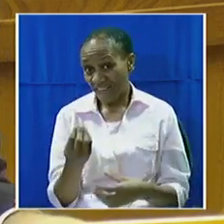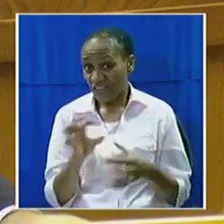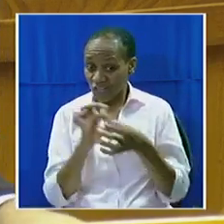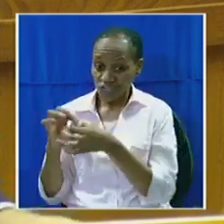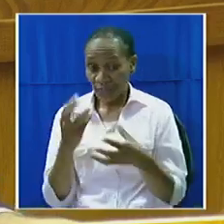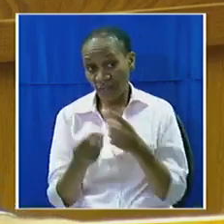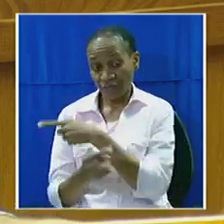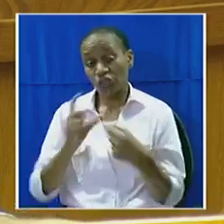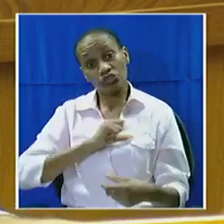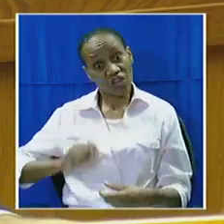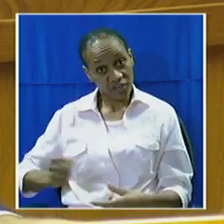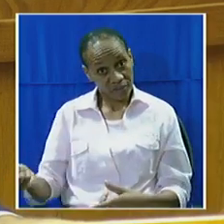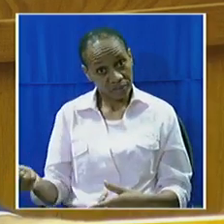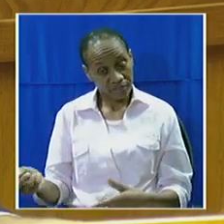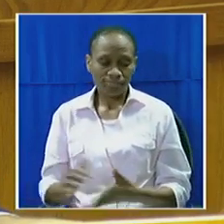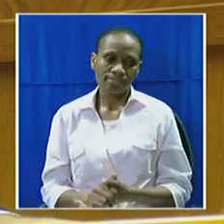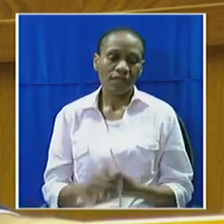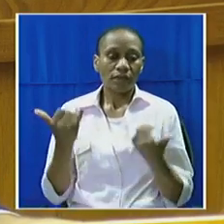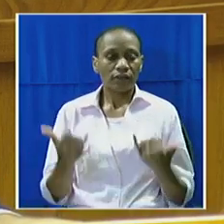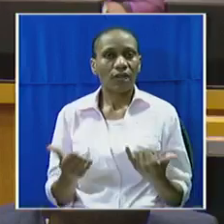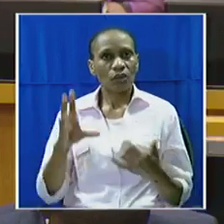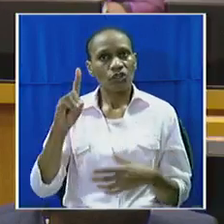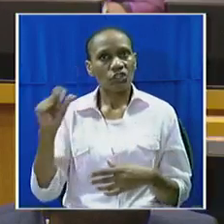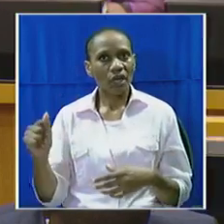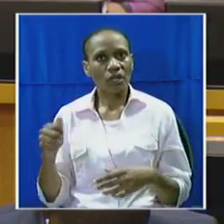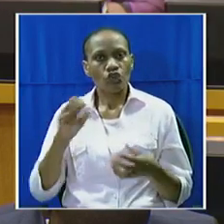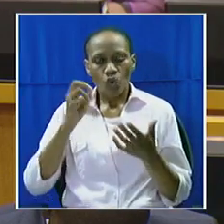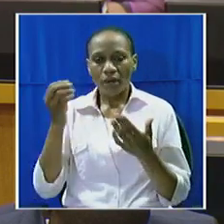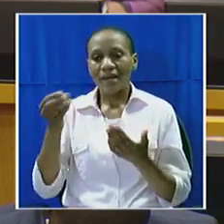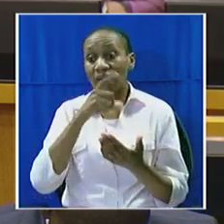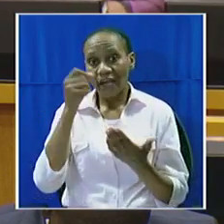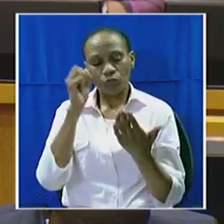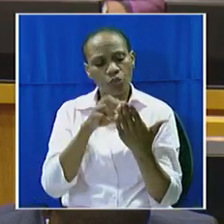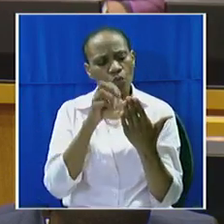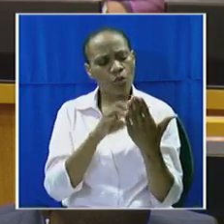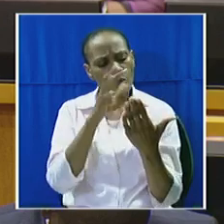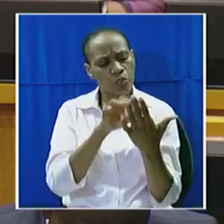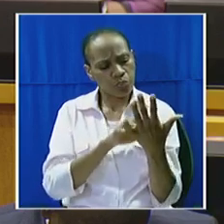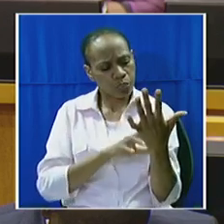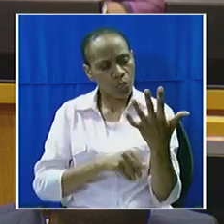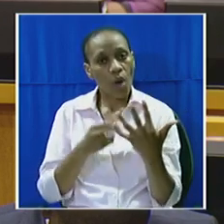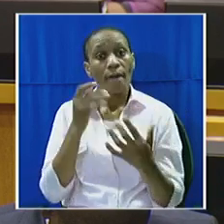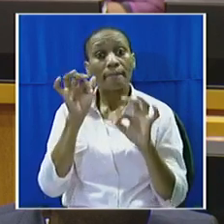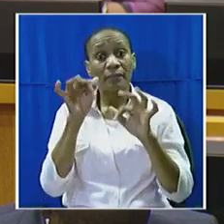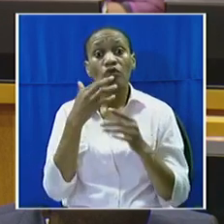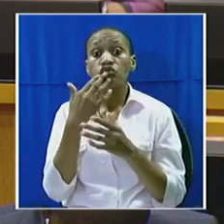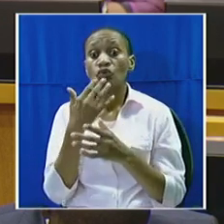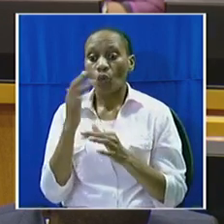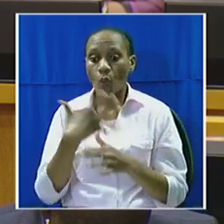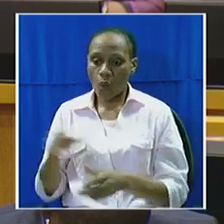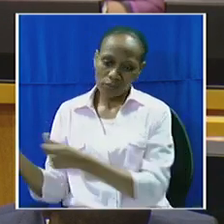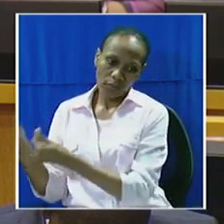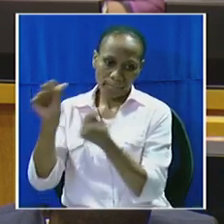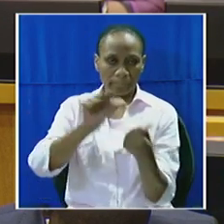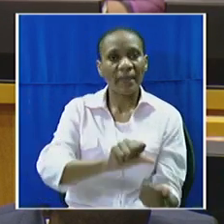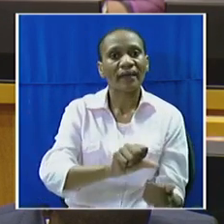start cooperating with us to assist us in compiling a list of people to evacuate. We thank Ambassador